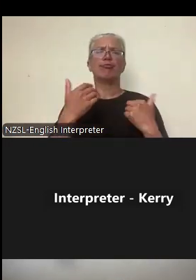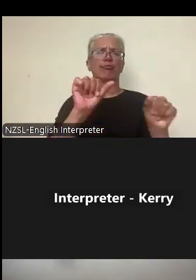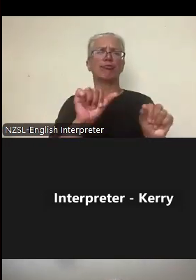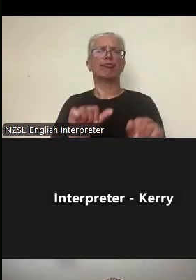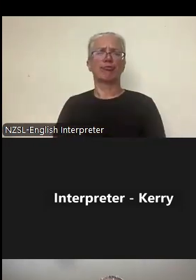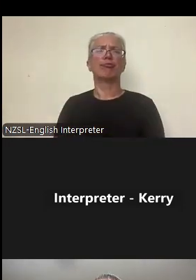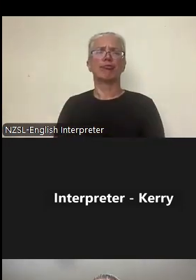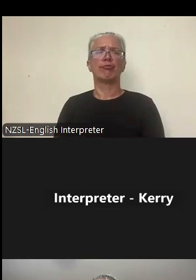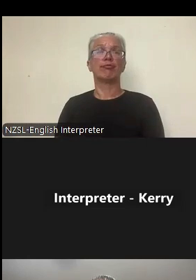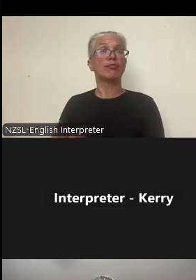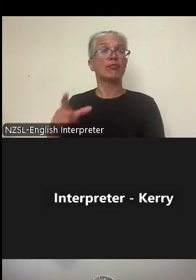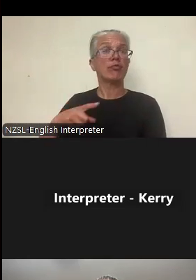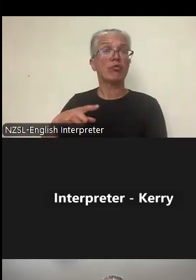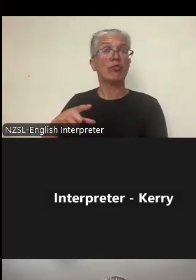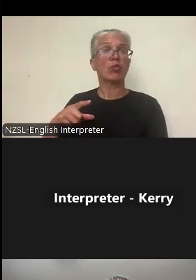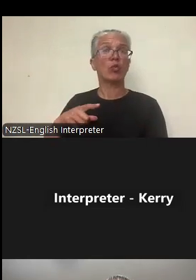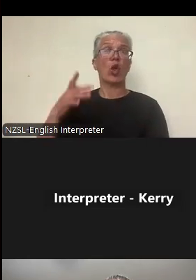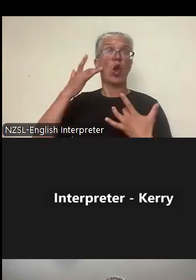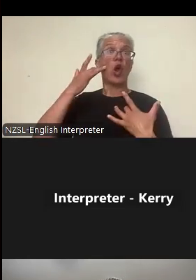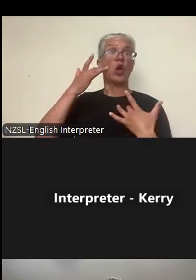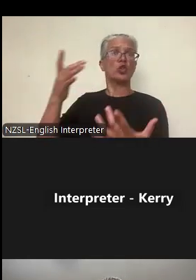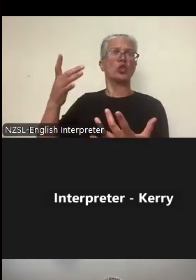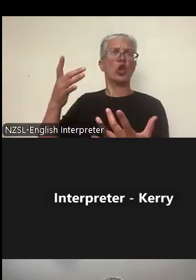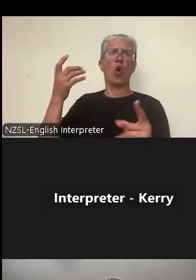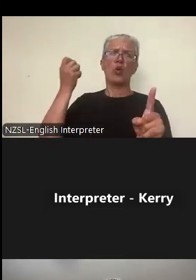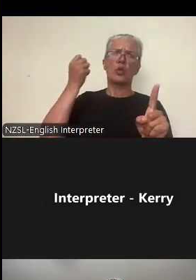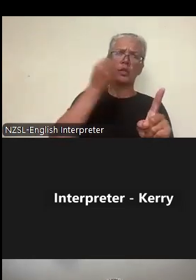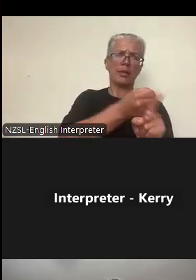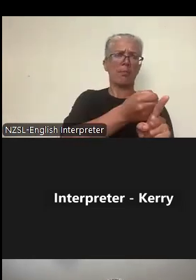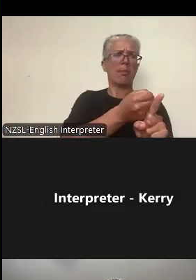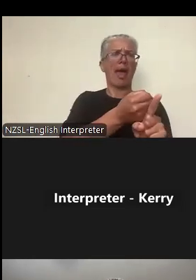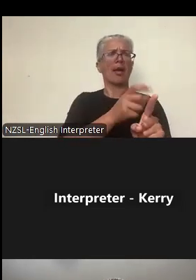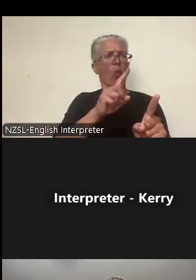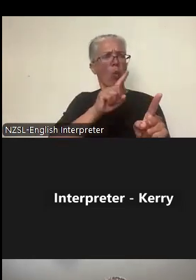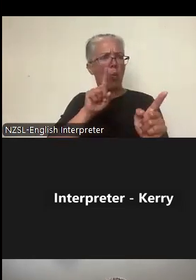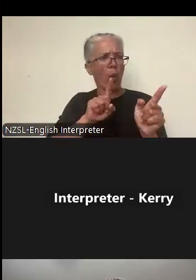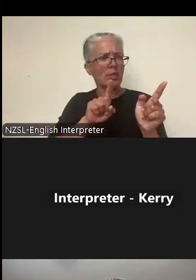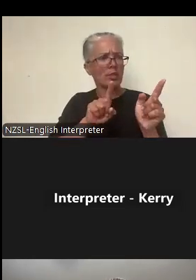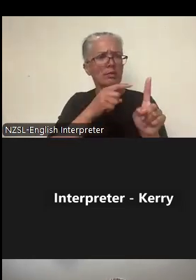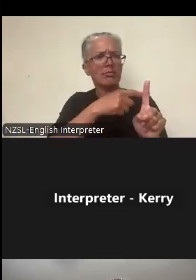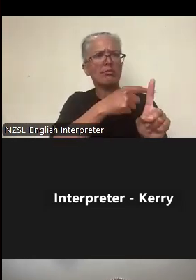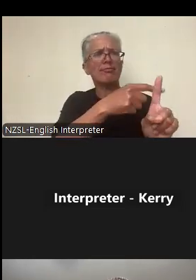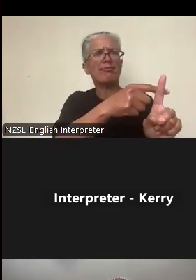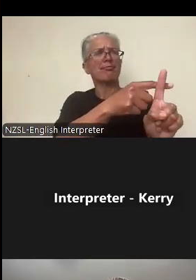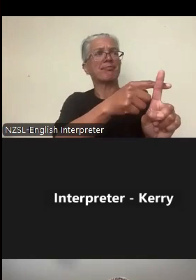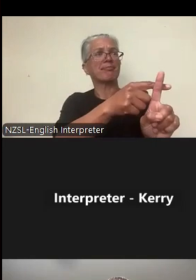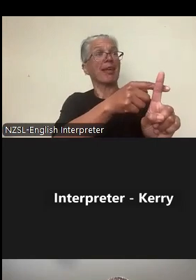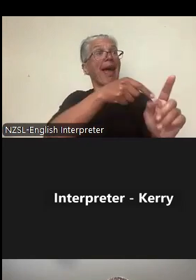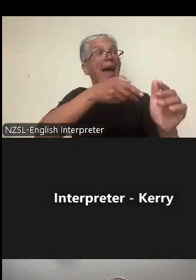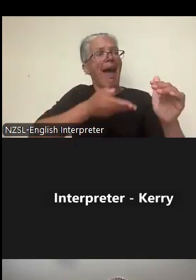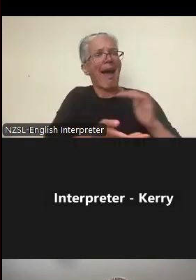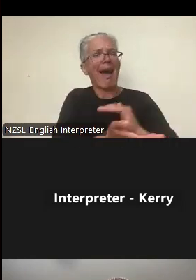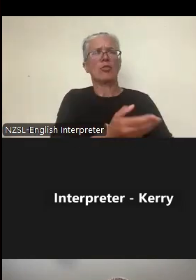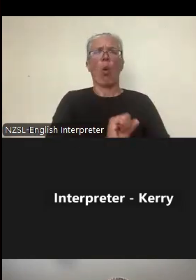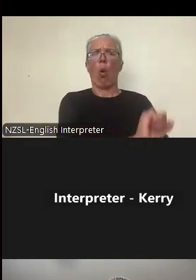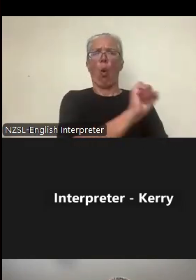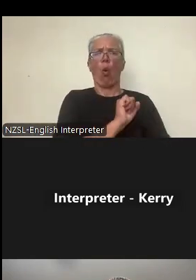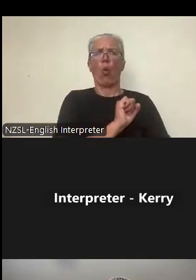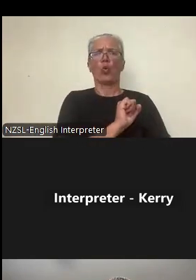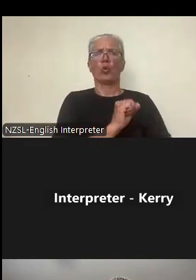because it's demonstrating positive impact on real learners and educators within your own school context.